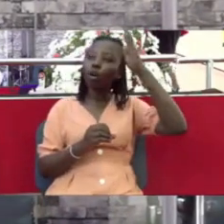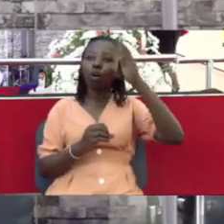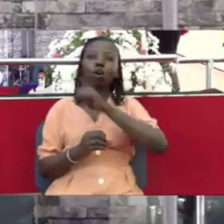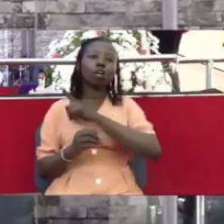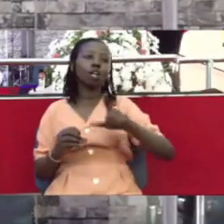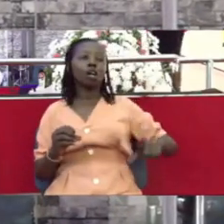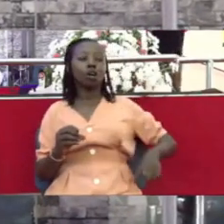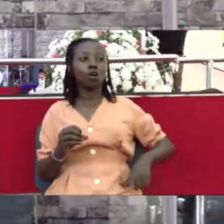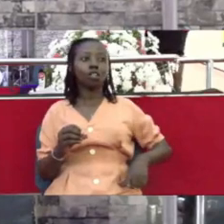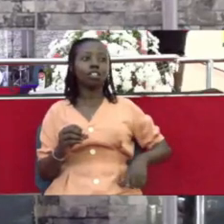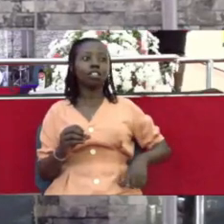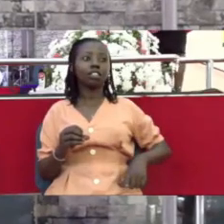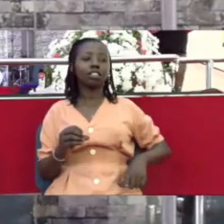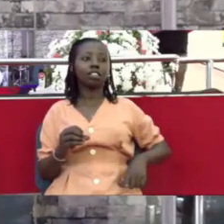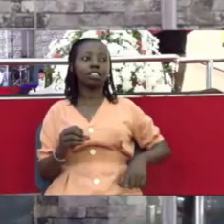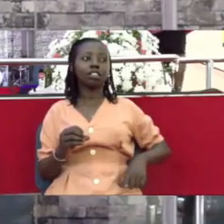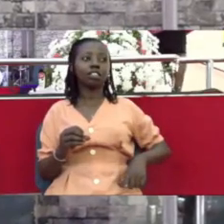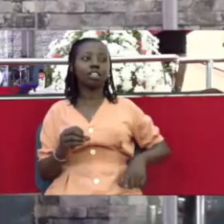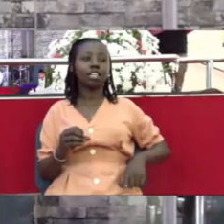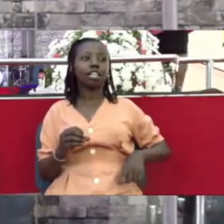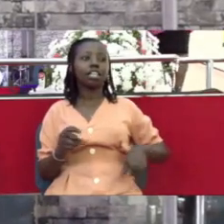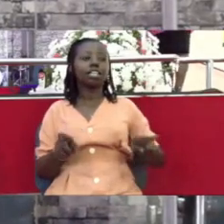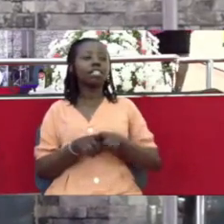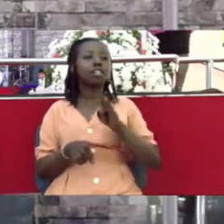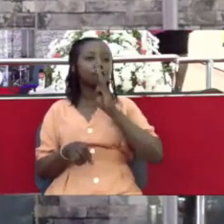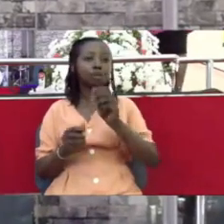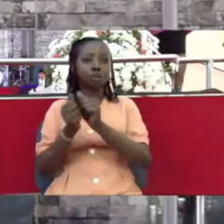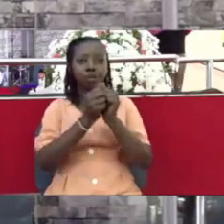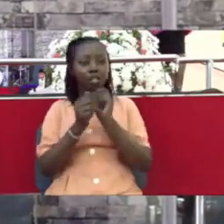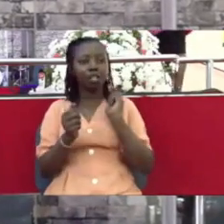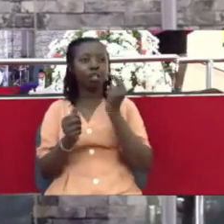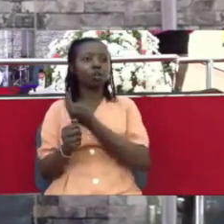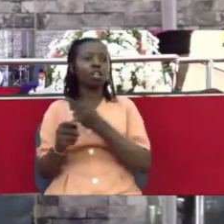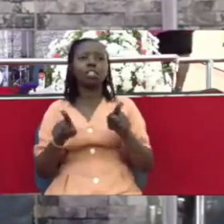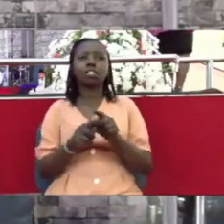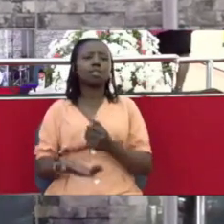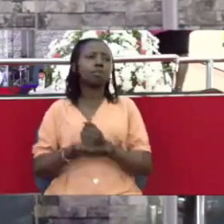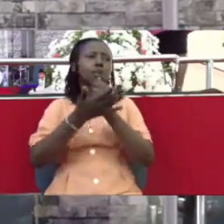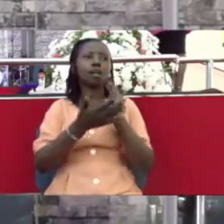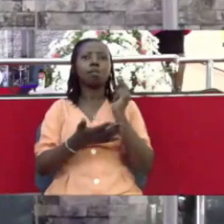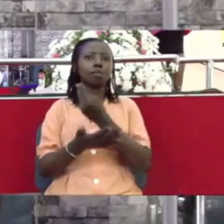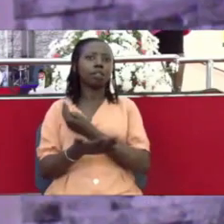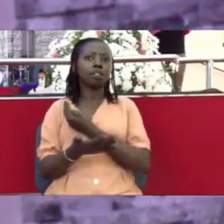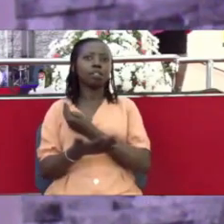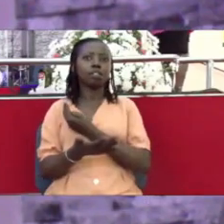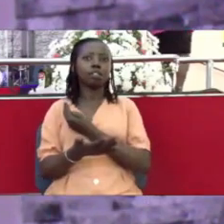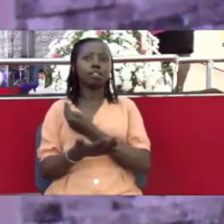God. Kwa sababu Bwana ni Mungu wetu. He will be with us and he will help us. Na atakuwa nasi na atatusaidia. So we also